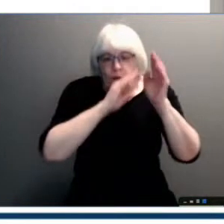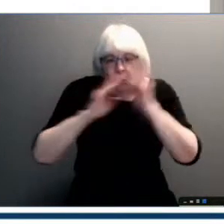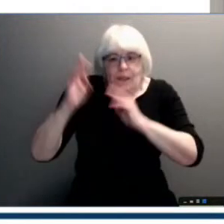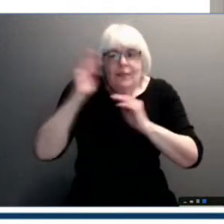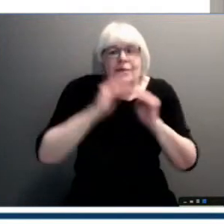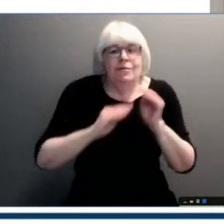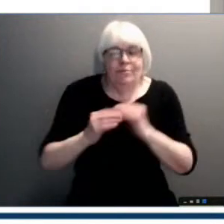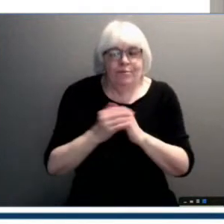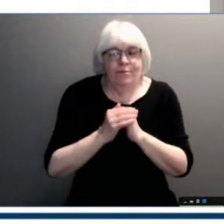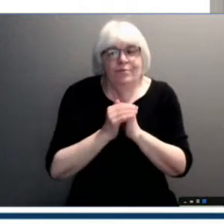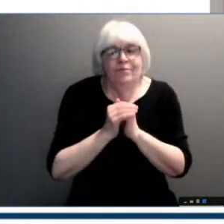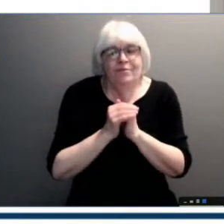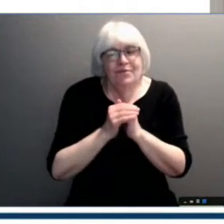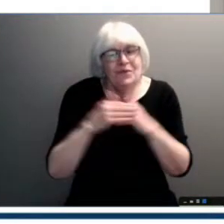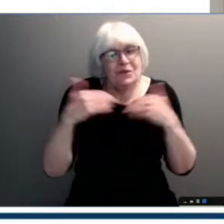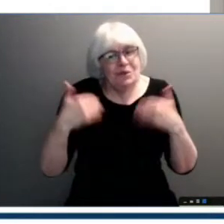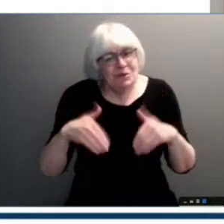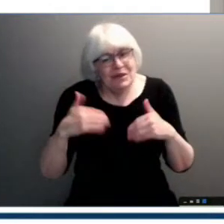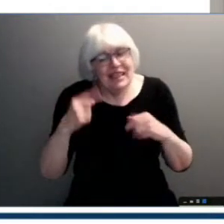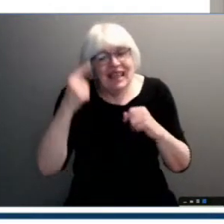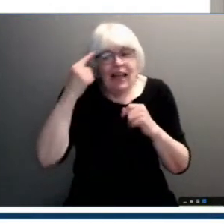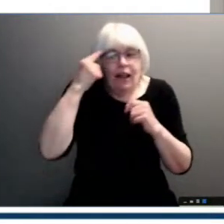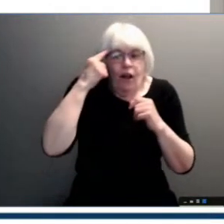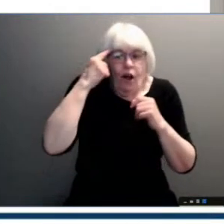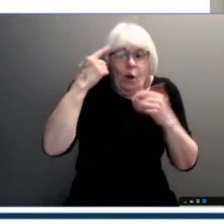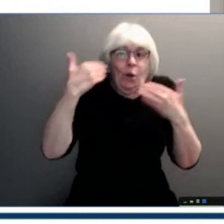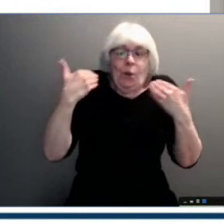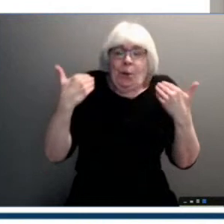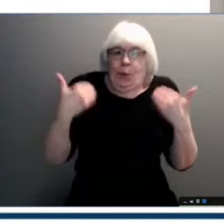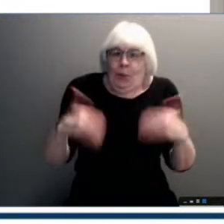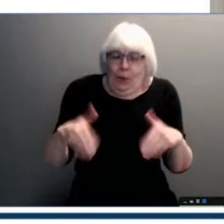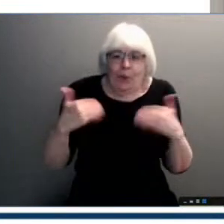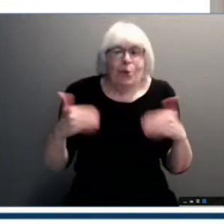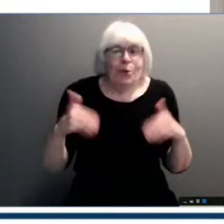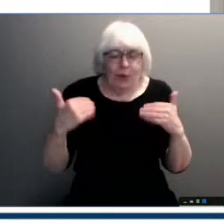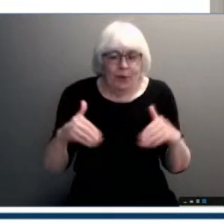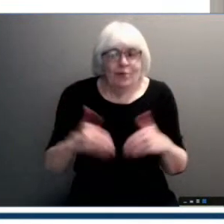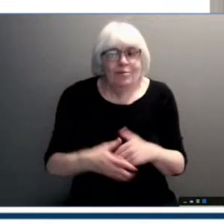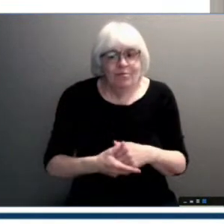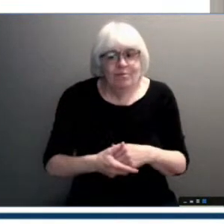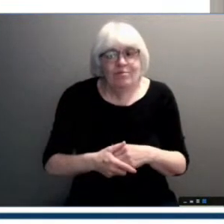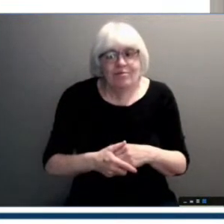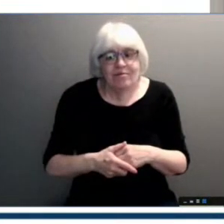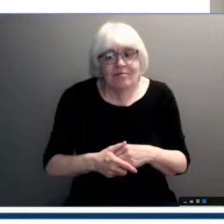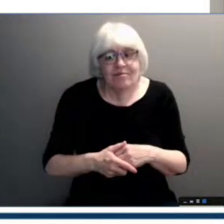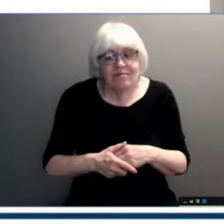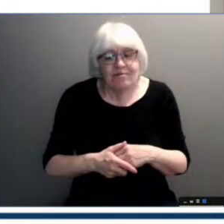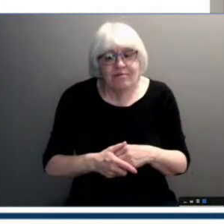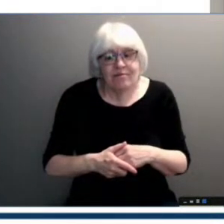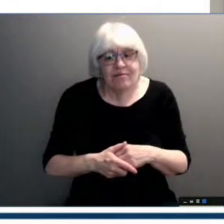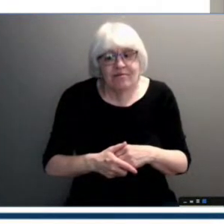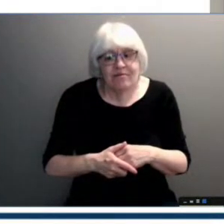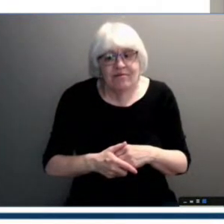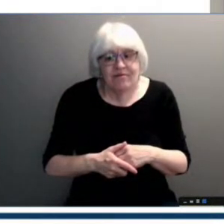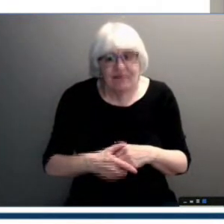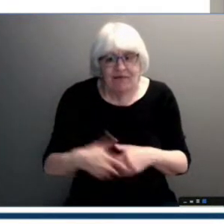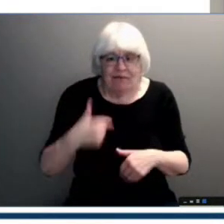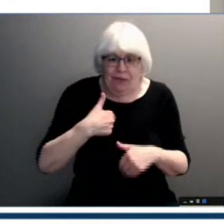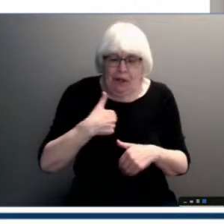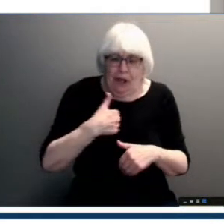painful mental exercise. I know this firsthand. I can tell you that I've been doing a lot of calendar watching